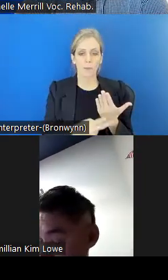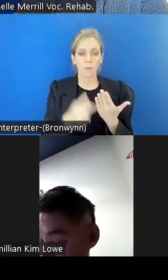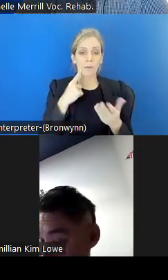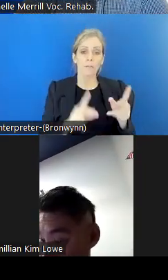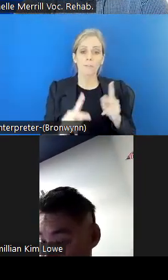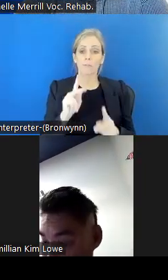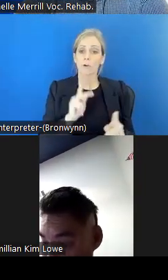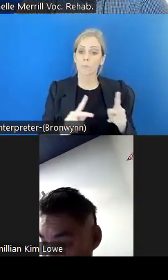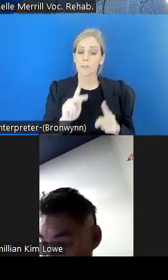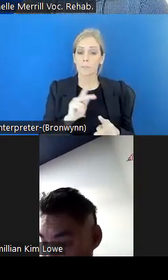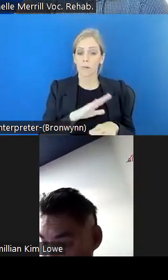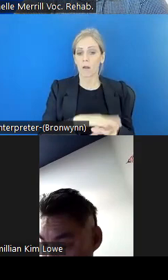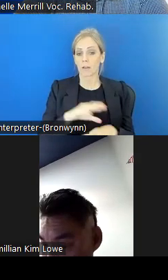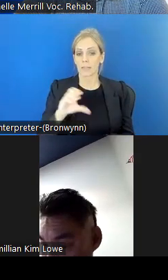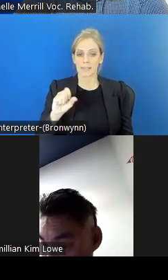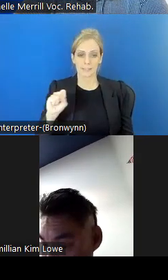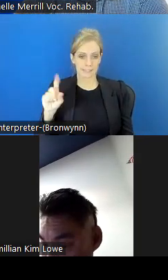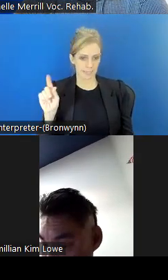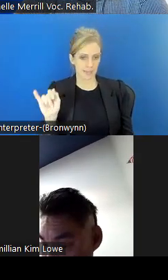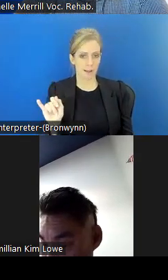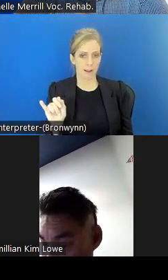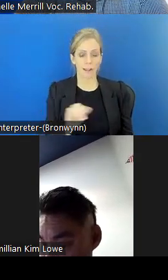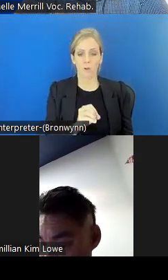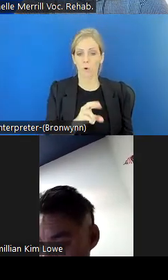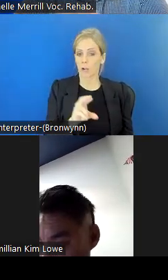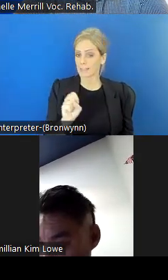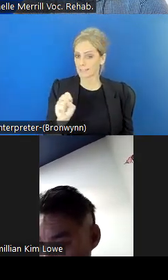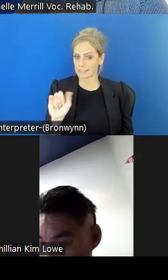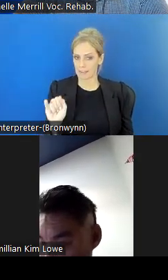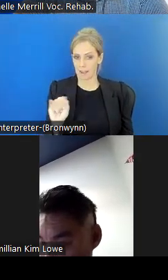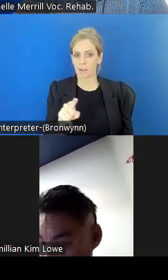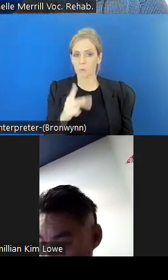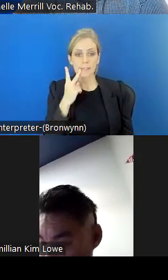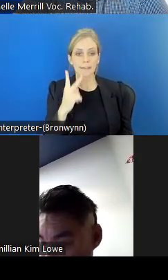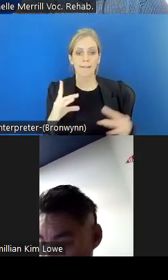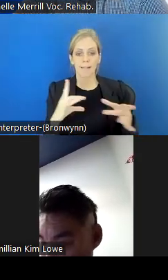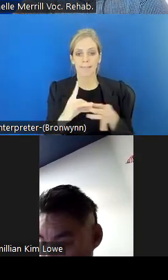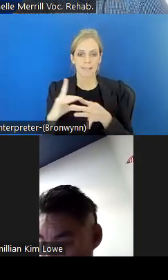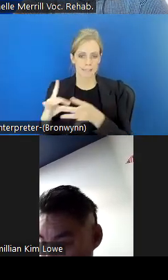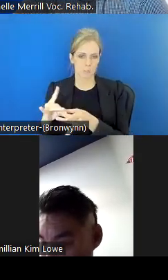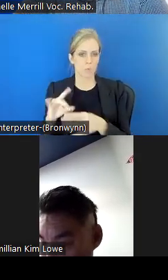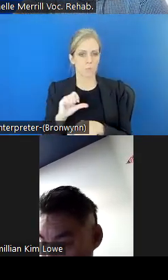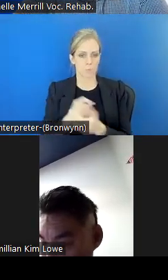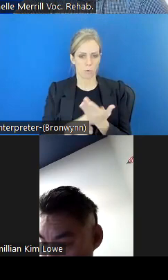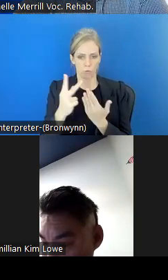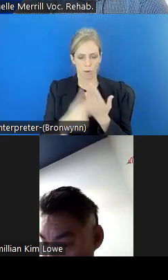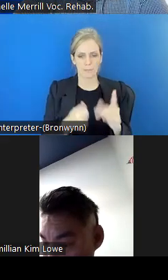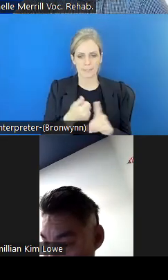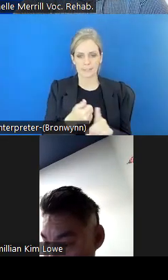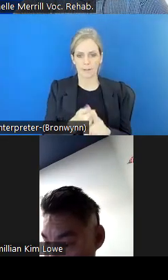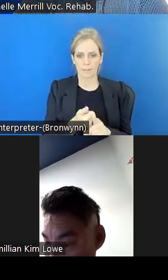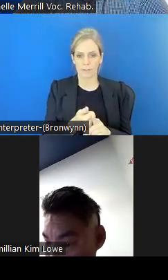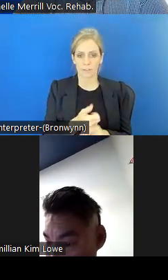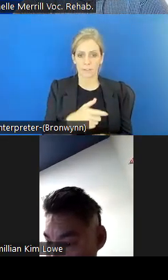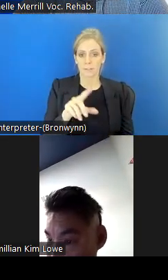Security disability insurance. And there's links to those programs, and it helps people